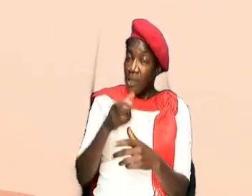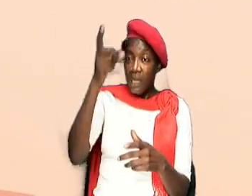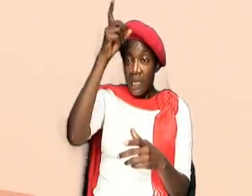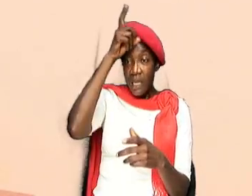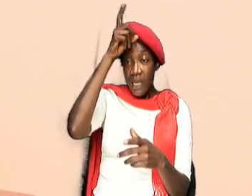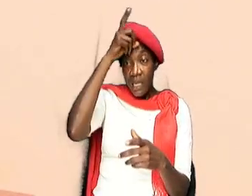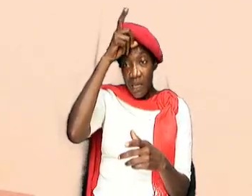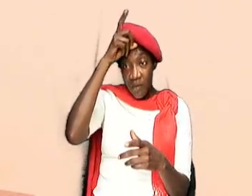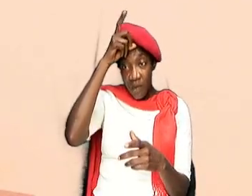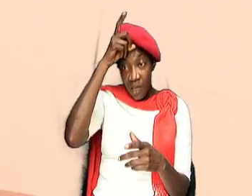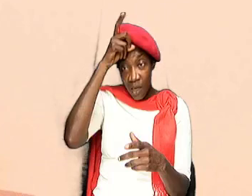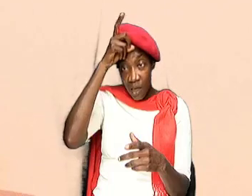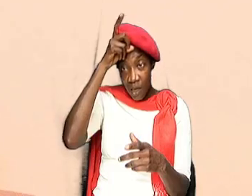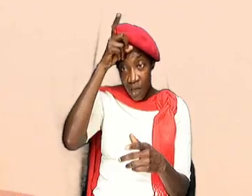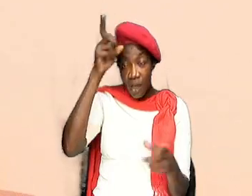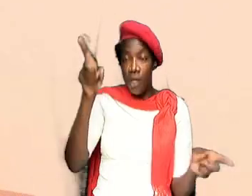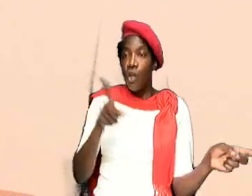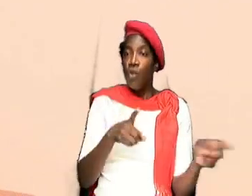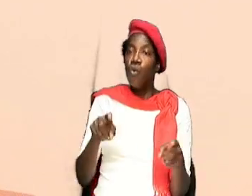treat